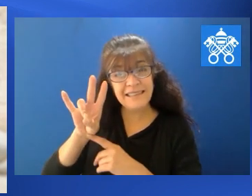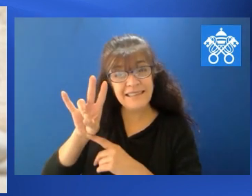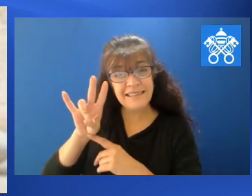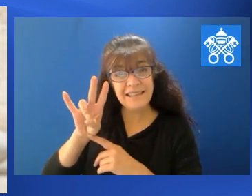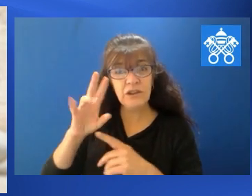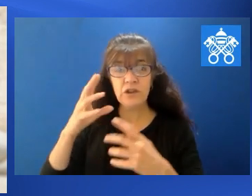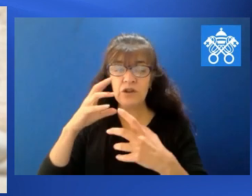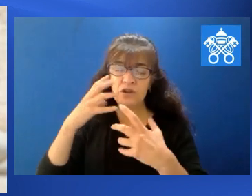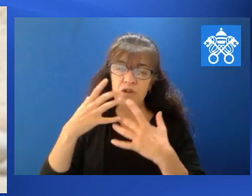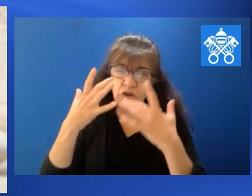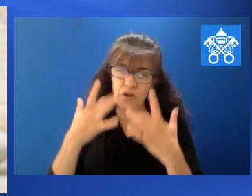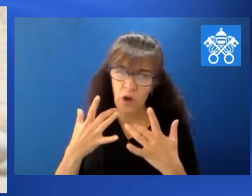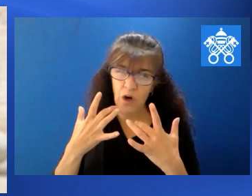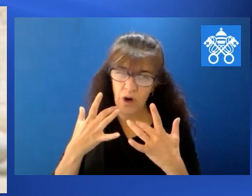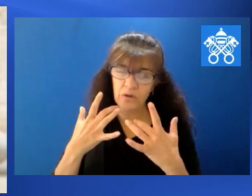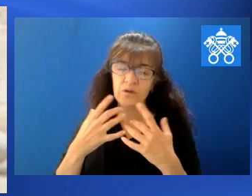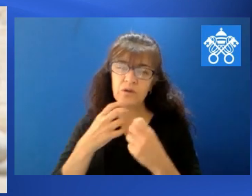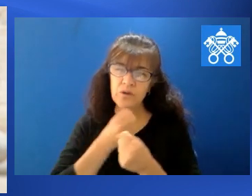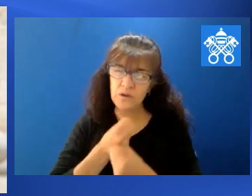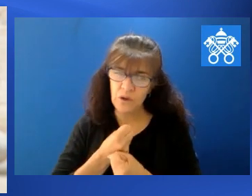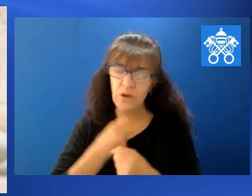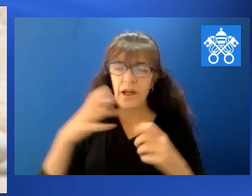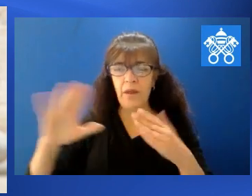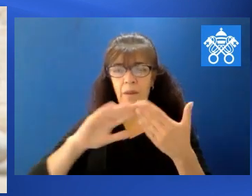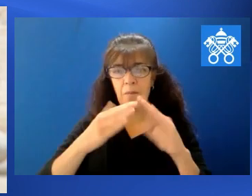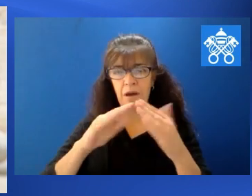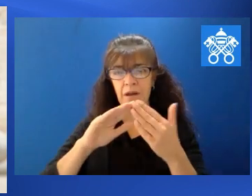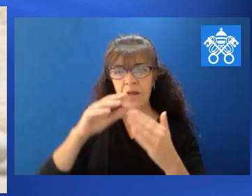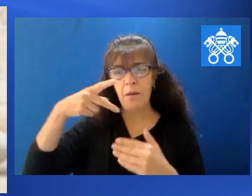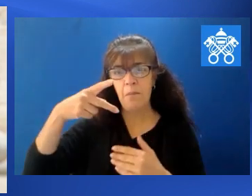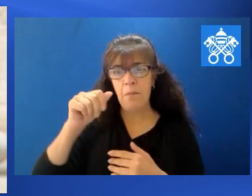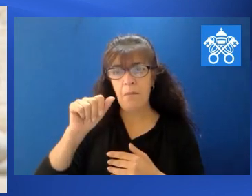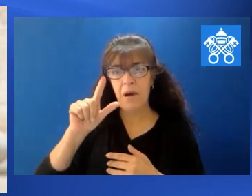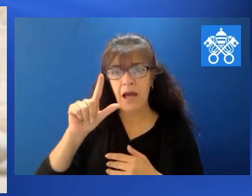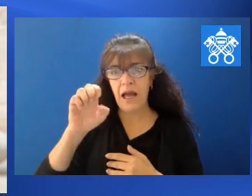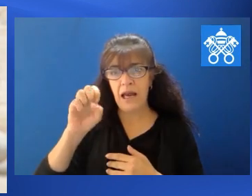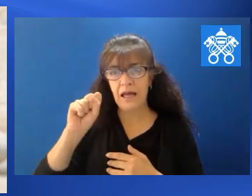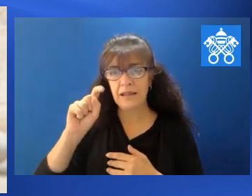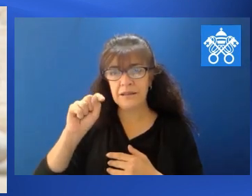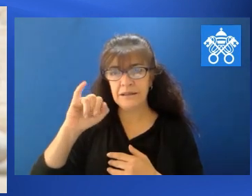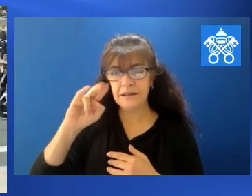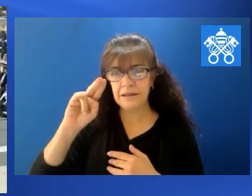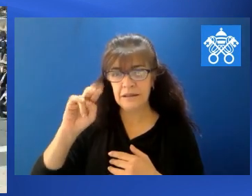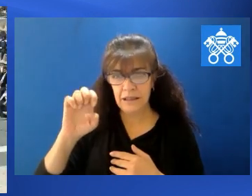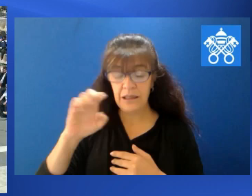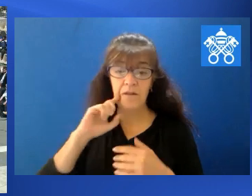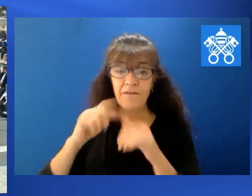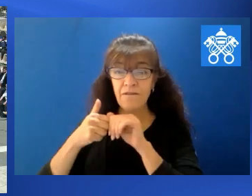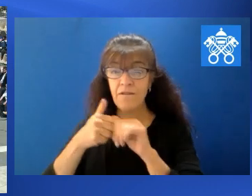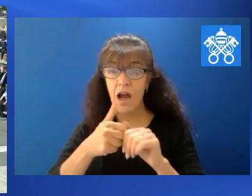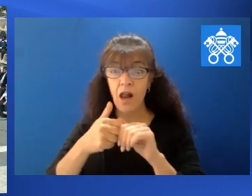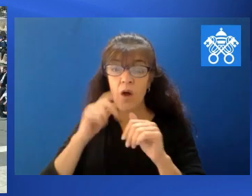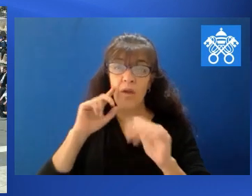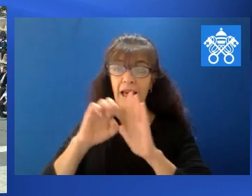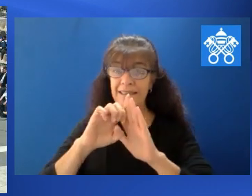Seven Pains in the village of Abud in Palestine. Following the example of St. Mary McKillop, we are called to